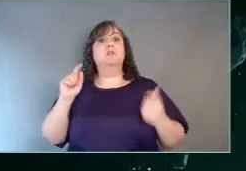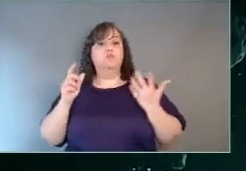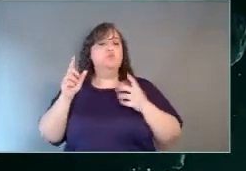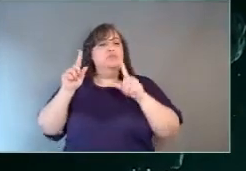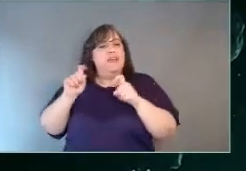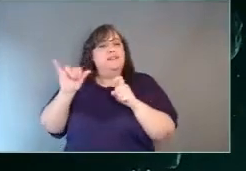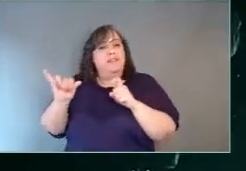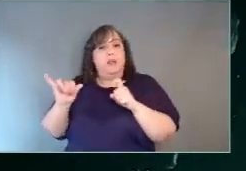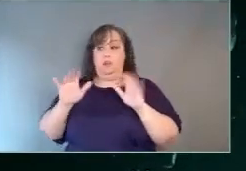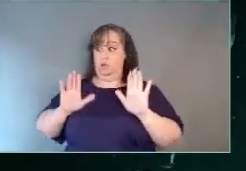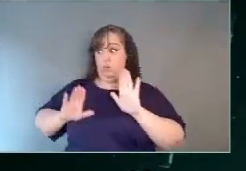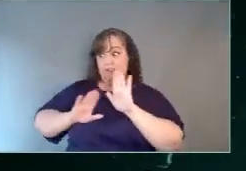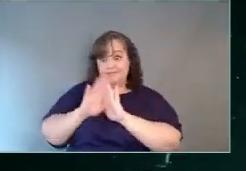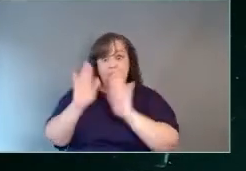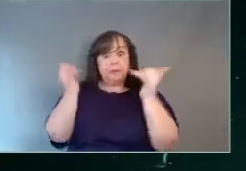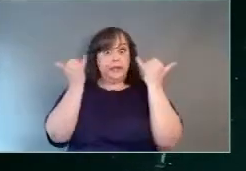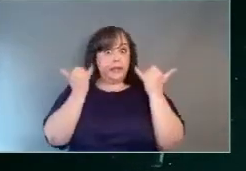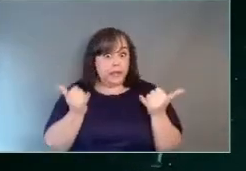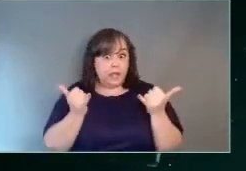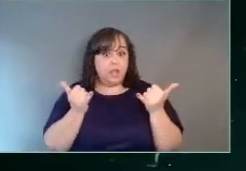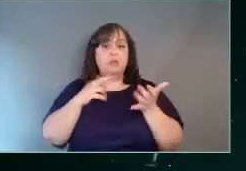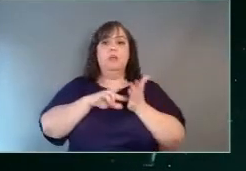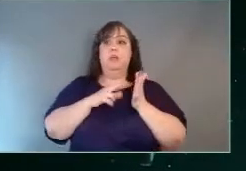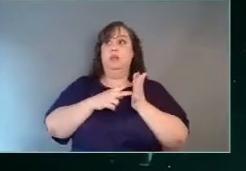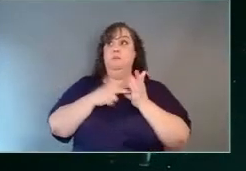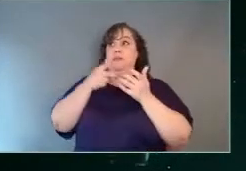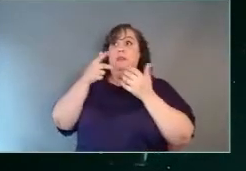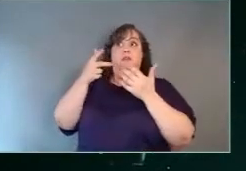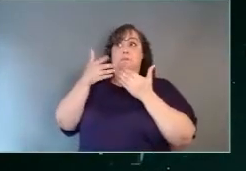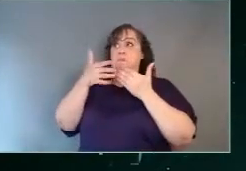to deal with an asteroid if the time comes.